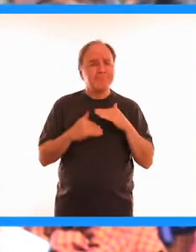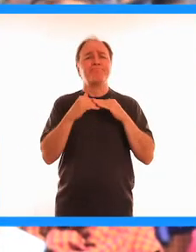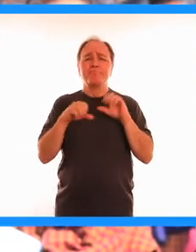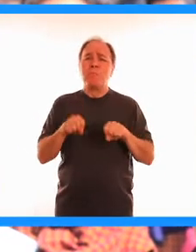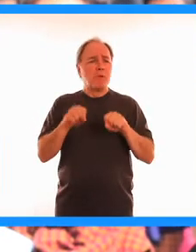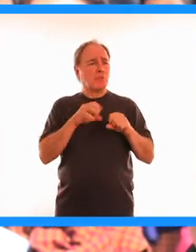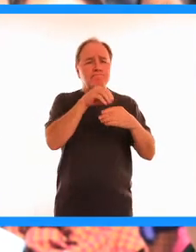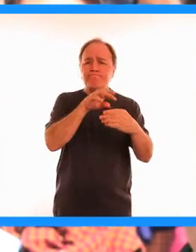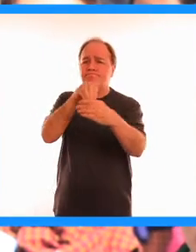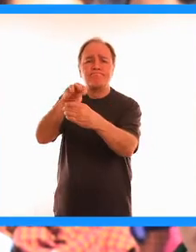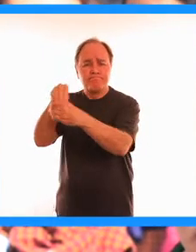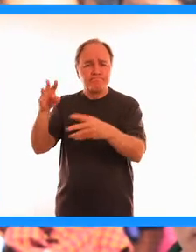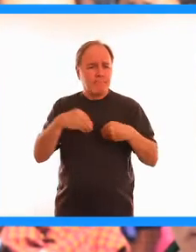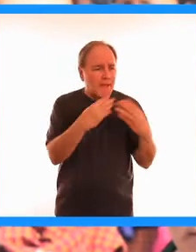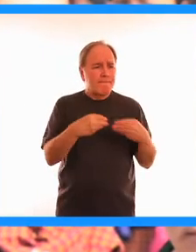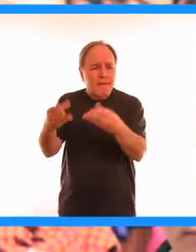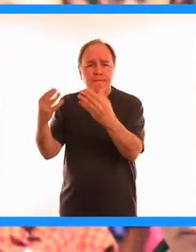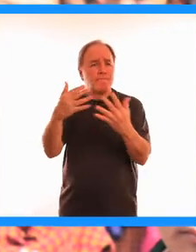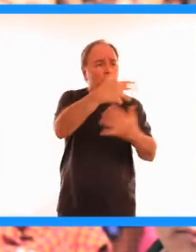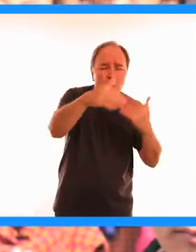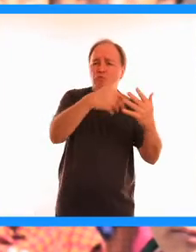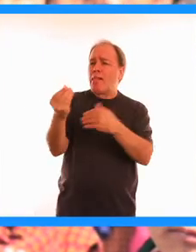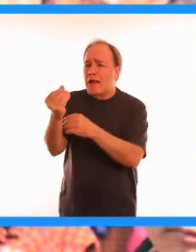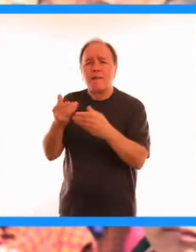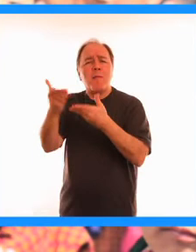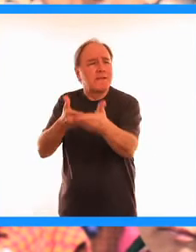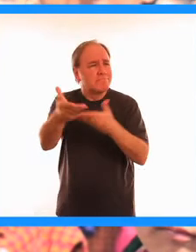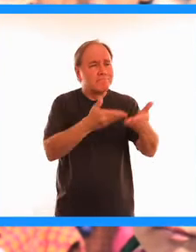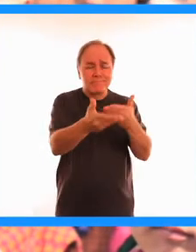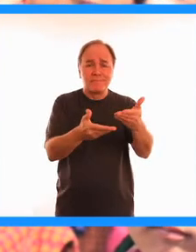social, cultural, and economic vitality of their communities.